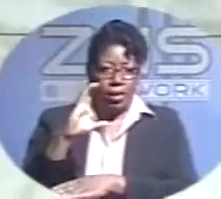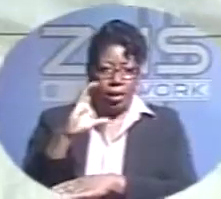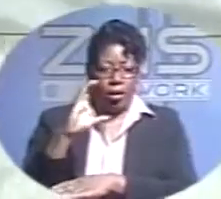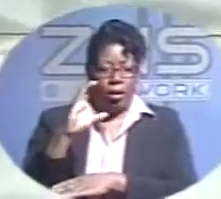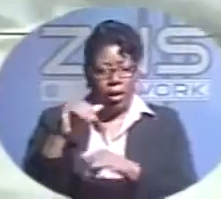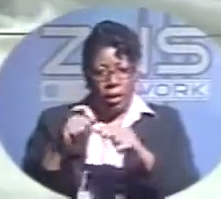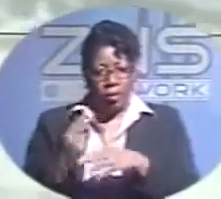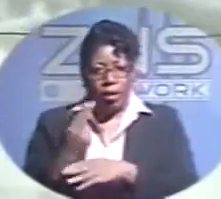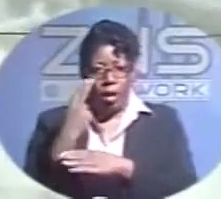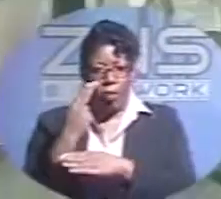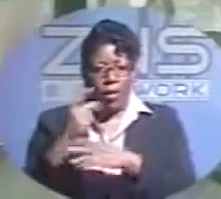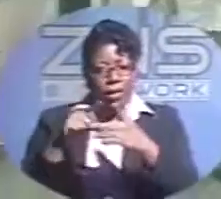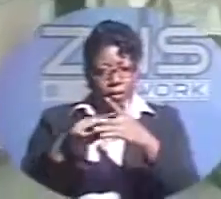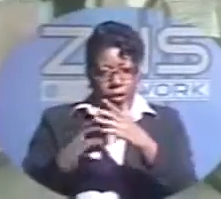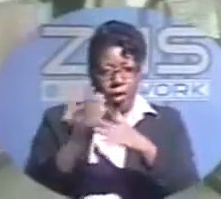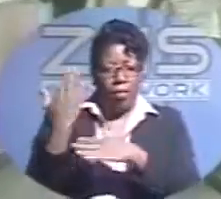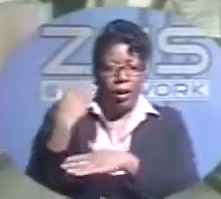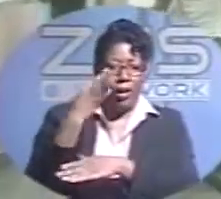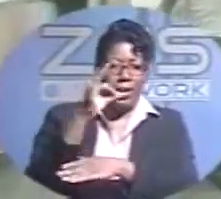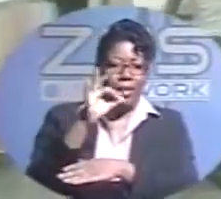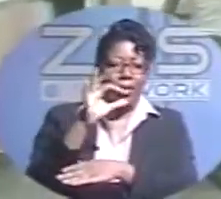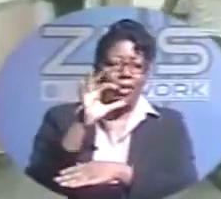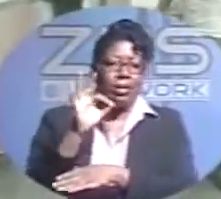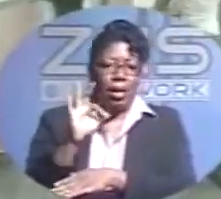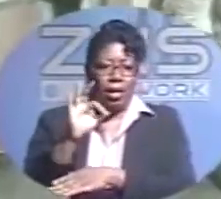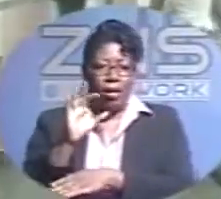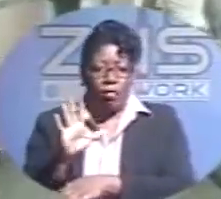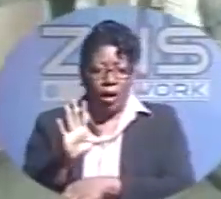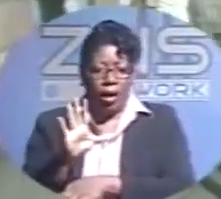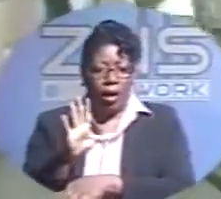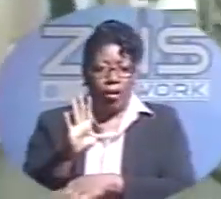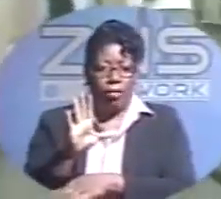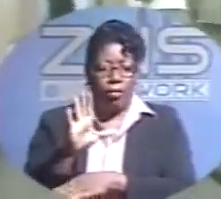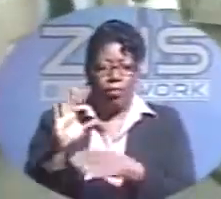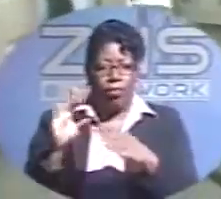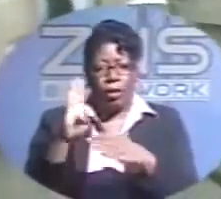inflation since its launch in 1995, Basic